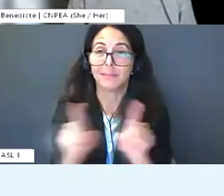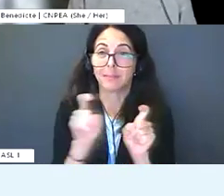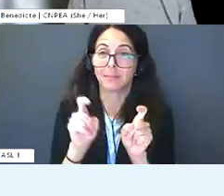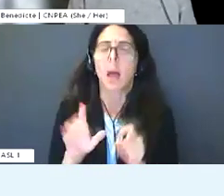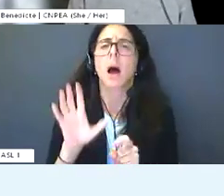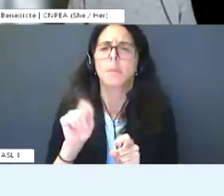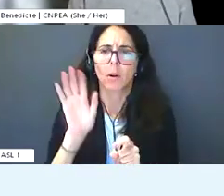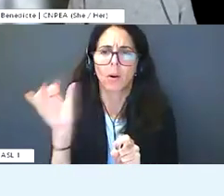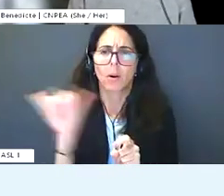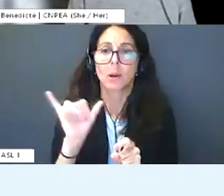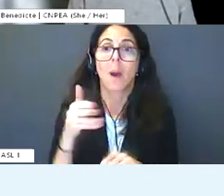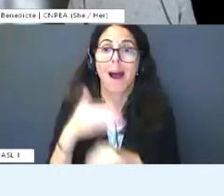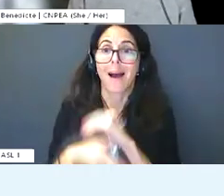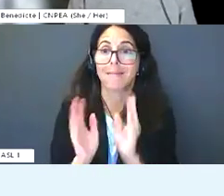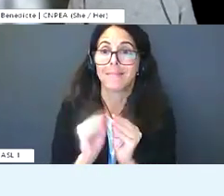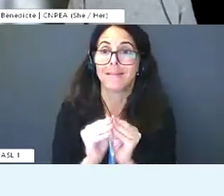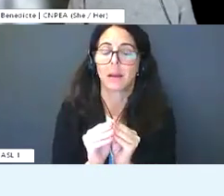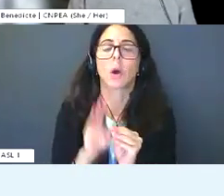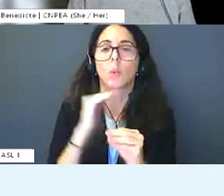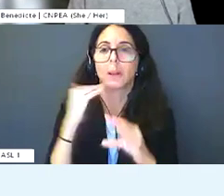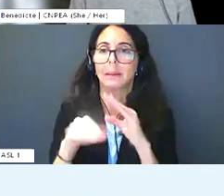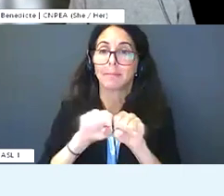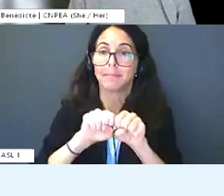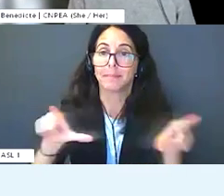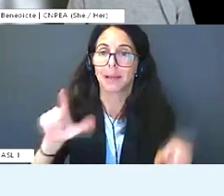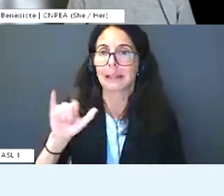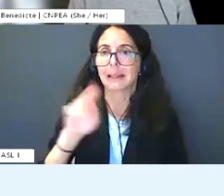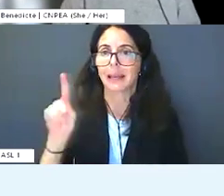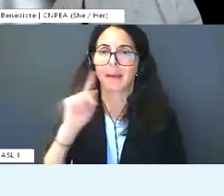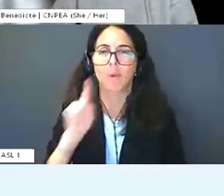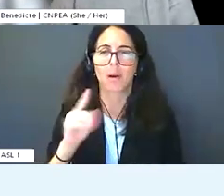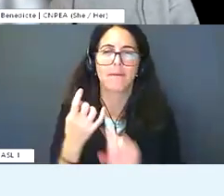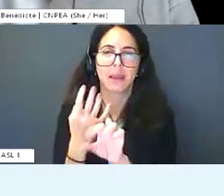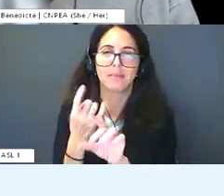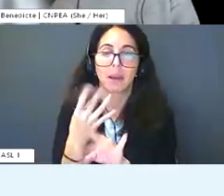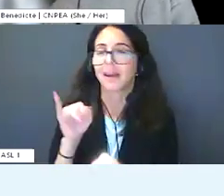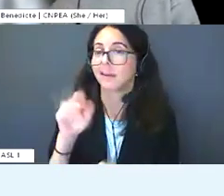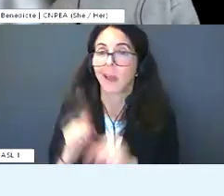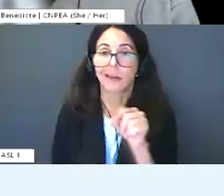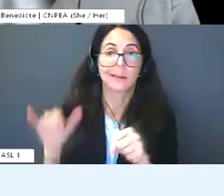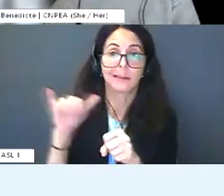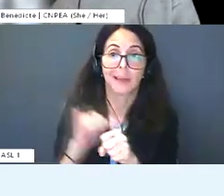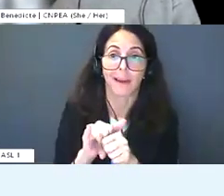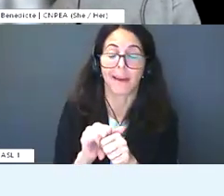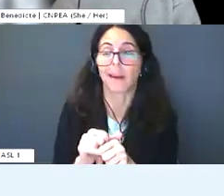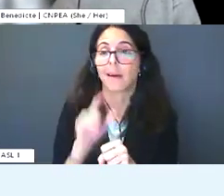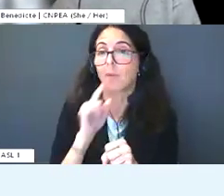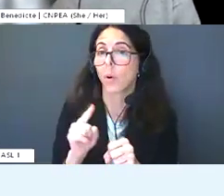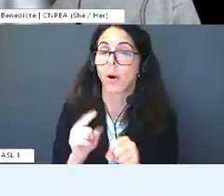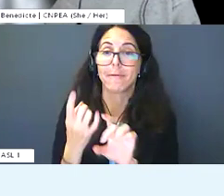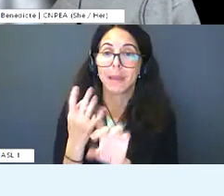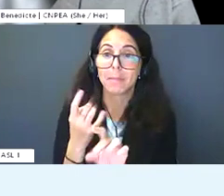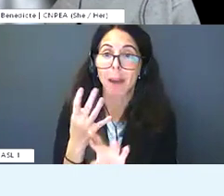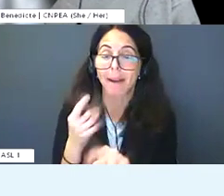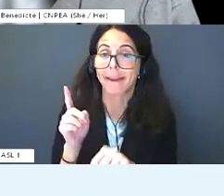follow-up email survey link if you don't have a chance to stay to the end to provide your feedback on sessions